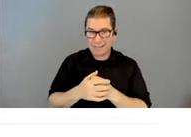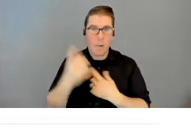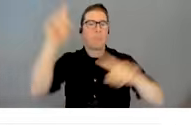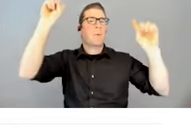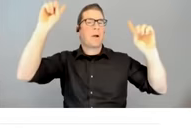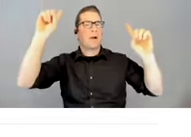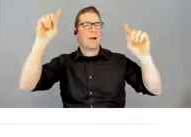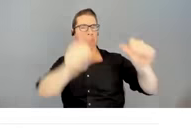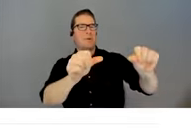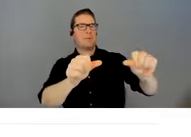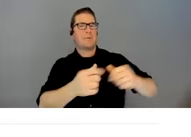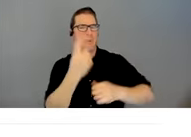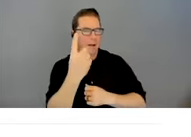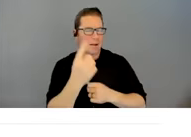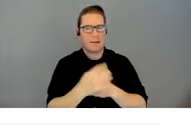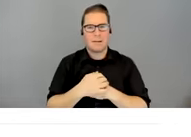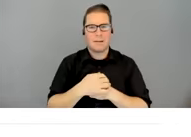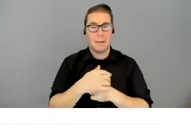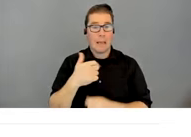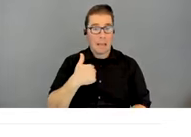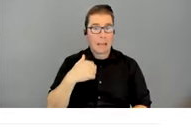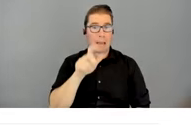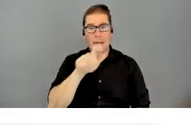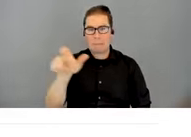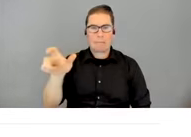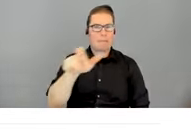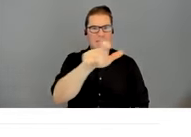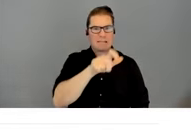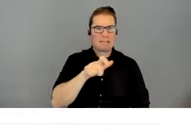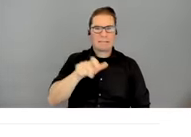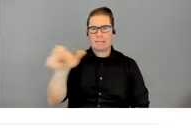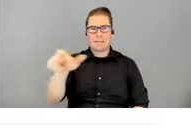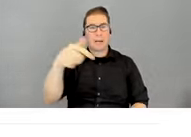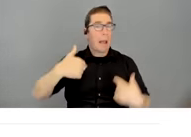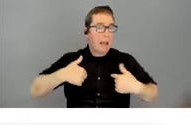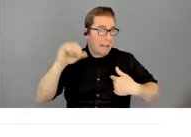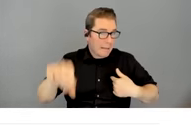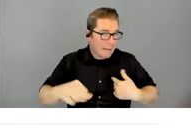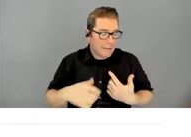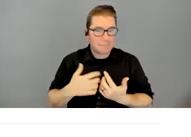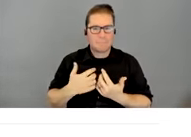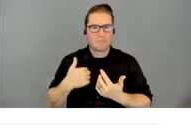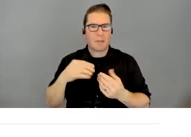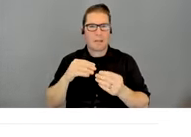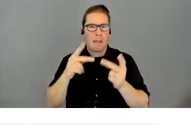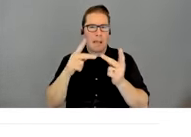one, and I can drag them around. I will drag them around.